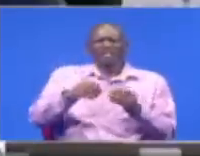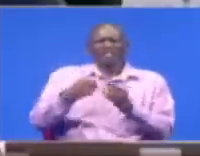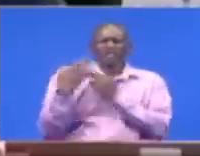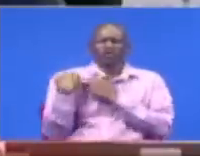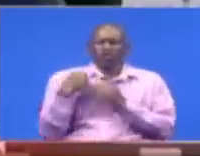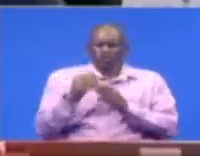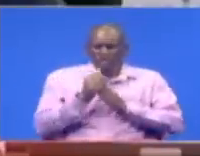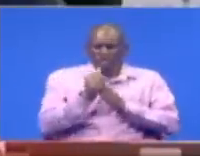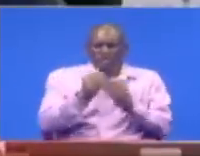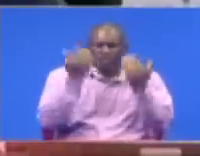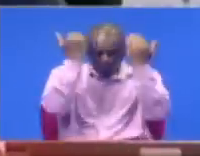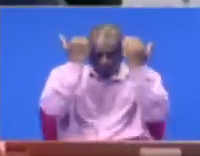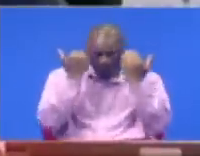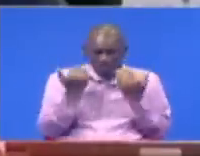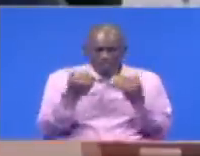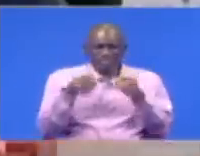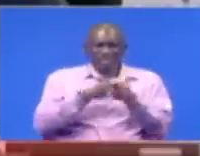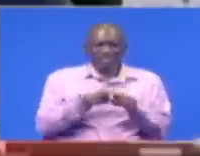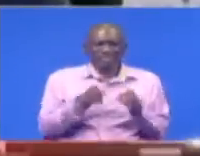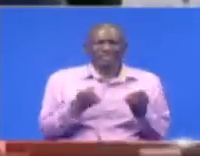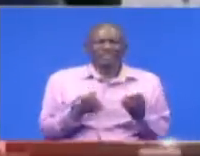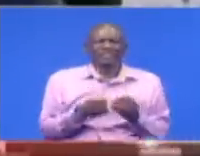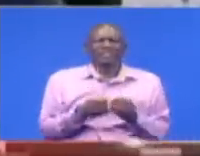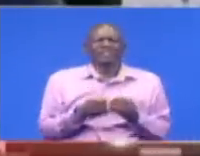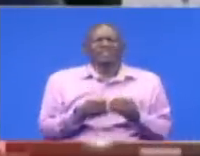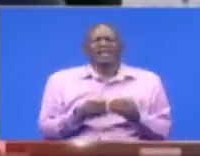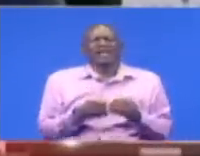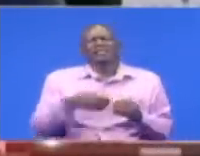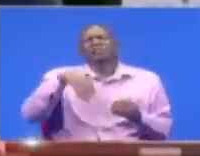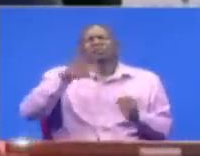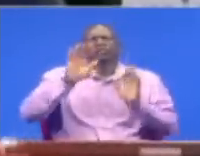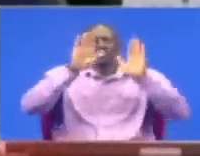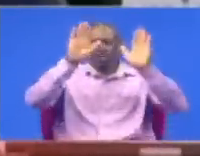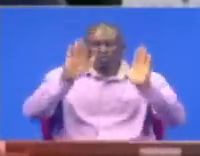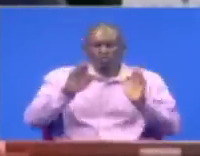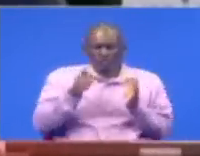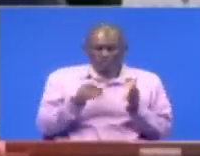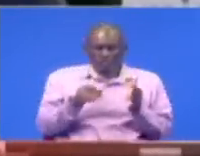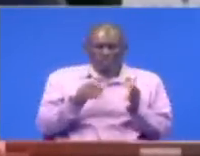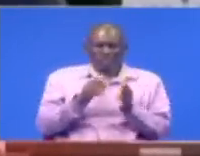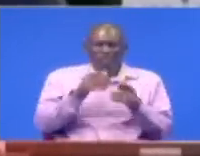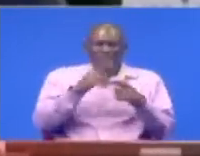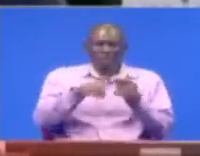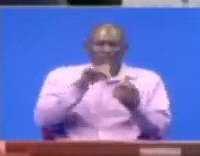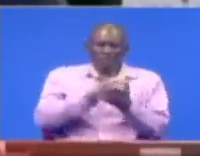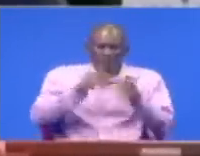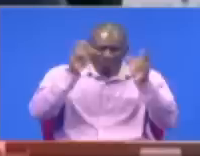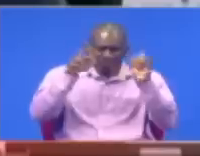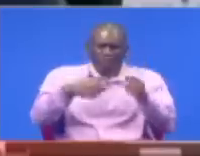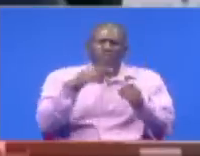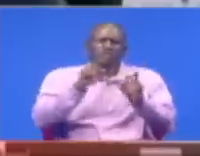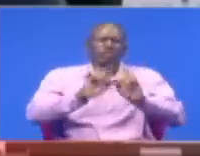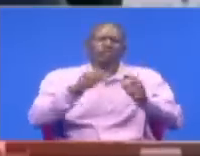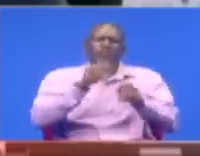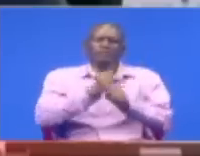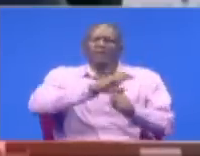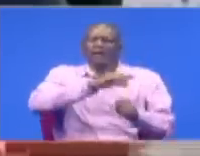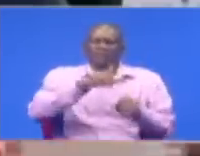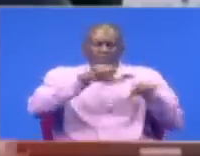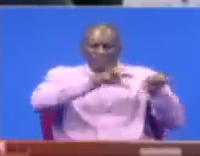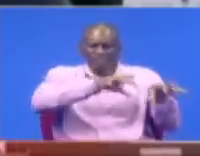judiciary as, to you, the most important one, but that must not make the others